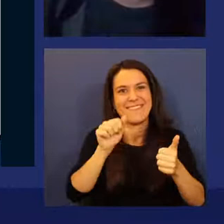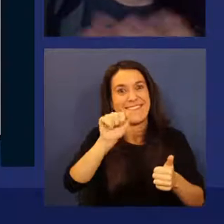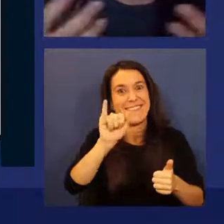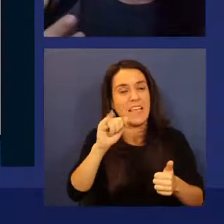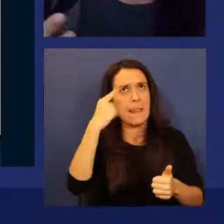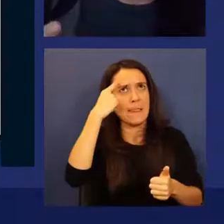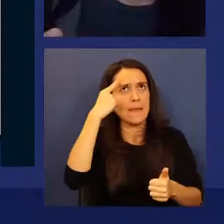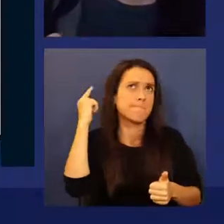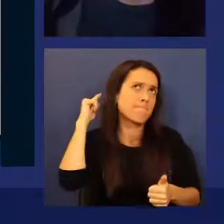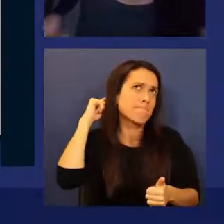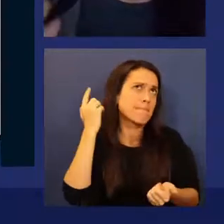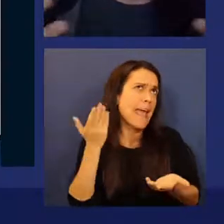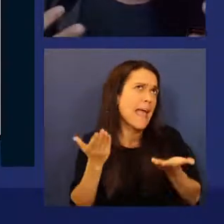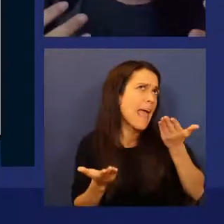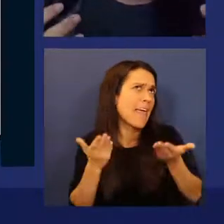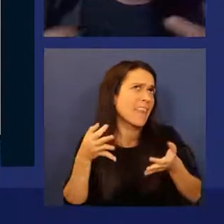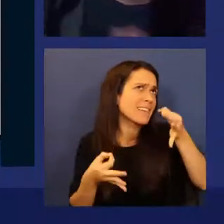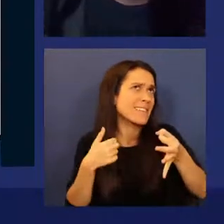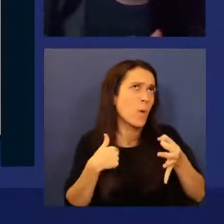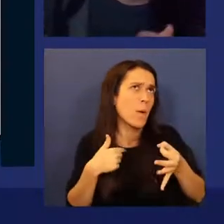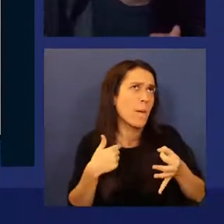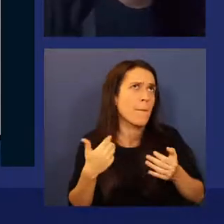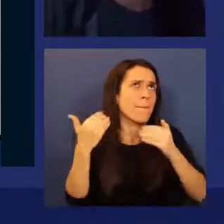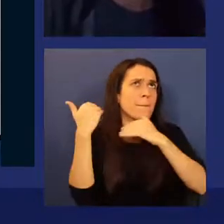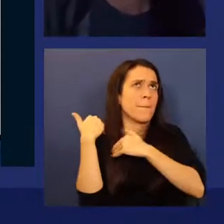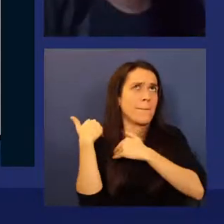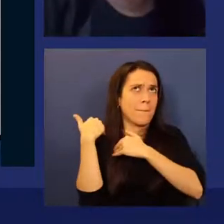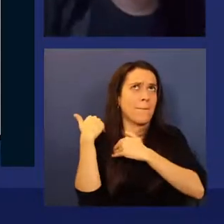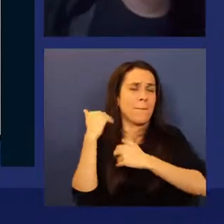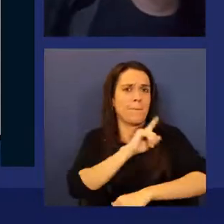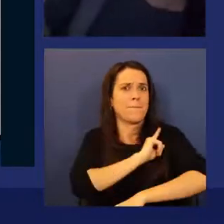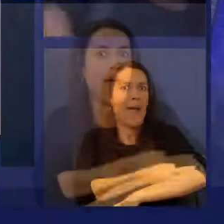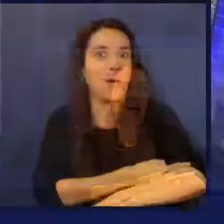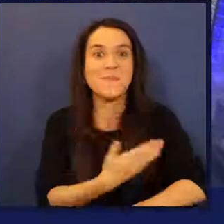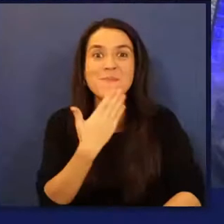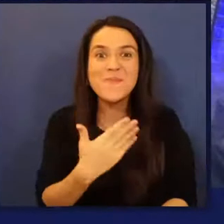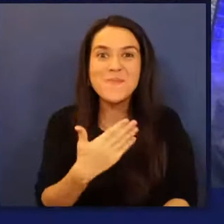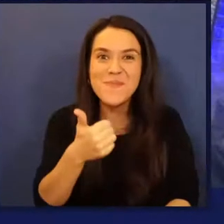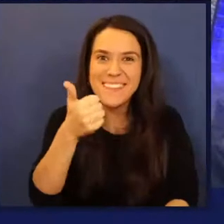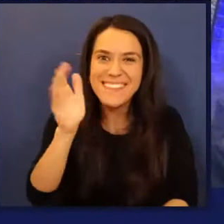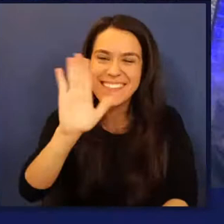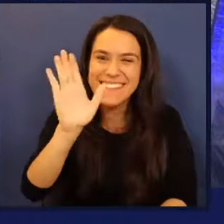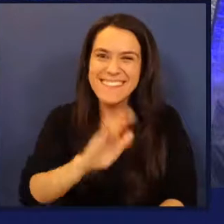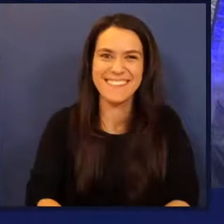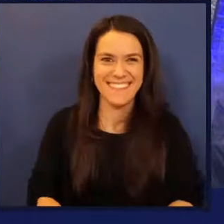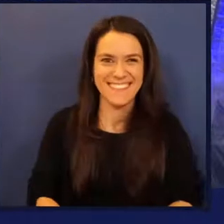right? We're here. We have a lot of power. Let's be responsible with it. Thank you.